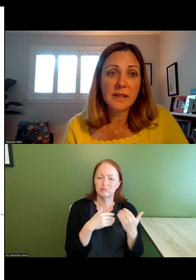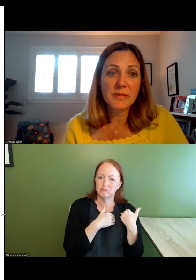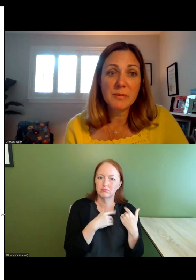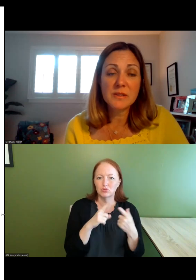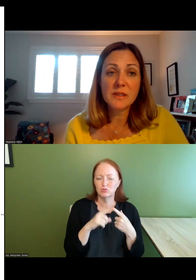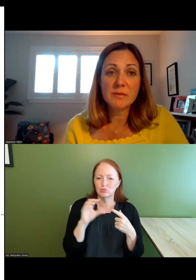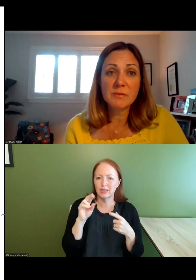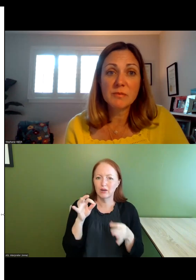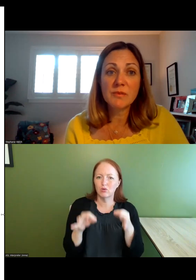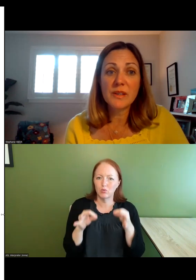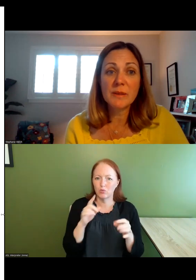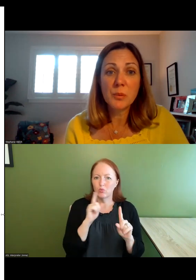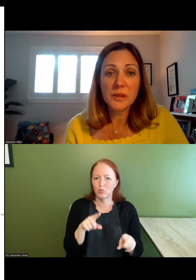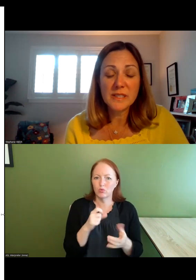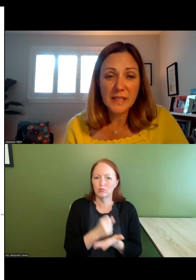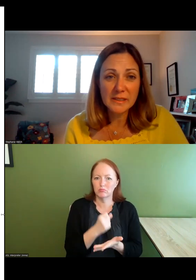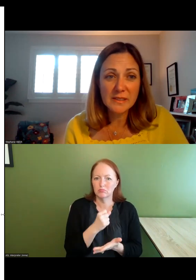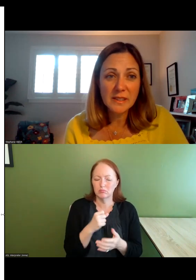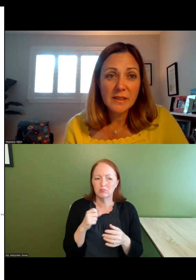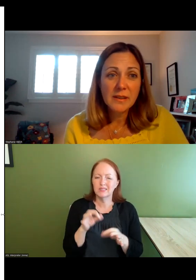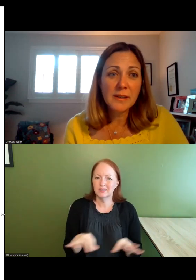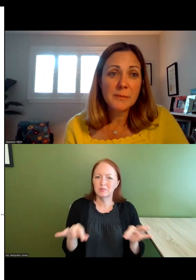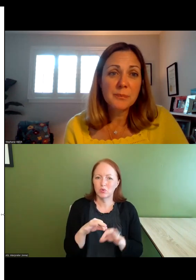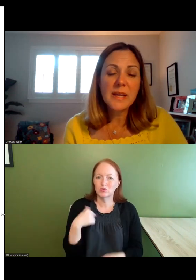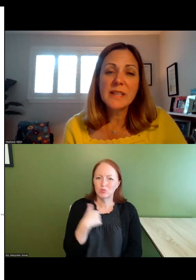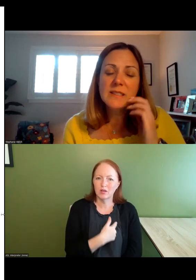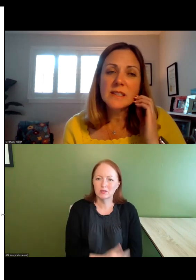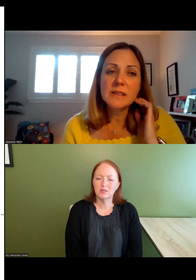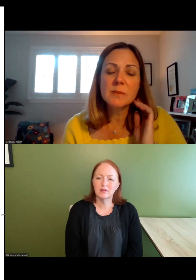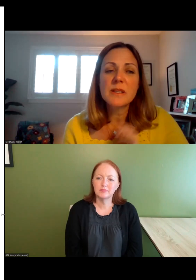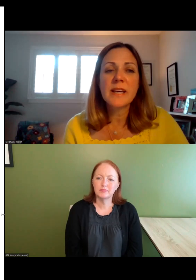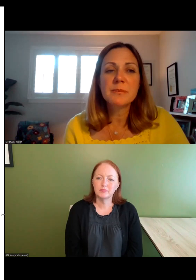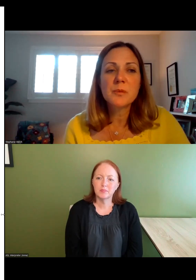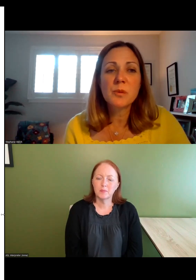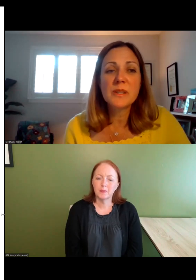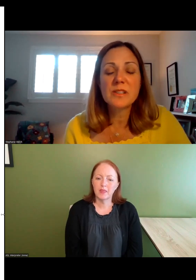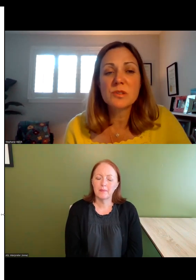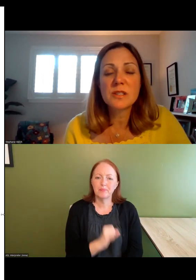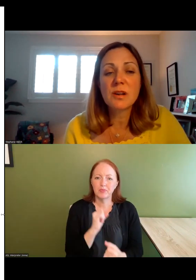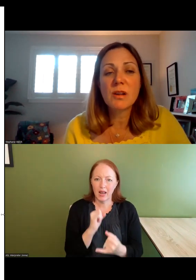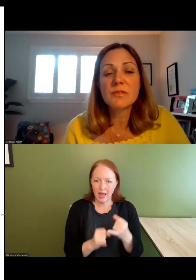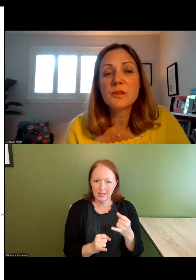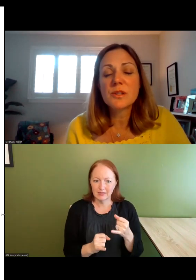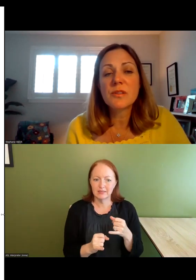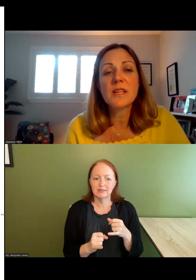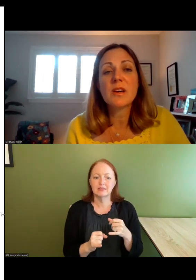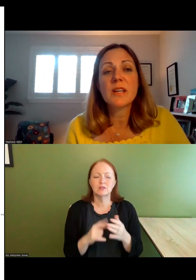And that was very important to us. And lastly, something that we're really interested in all of your good thinking on